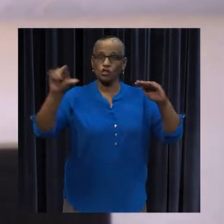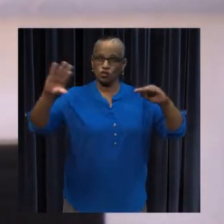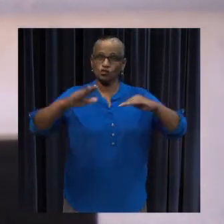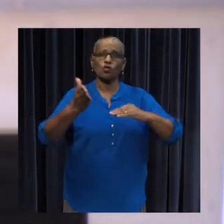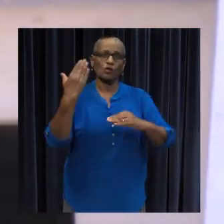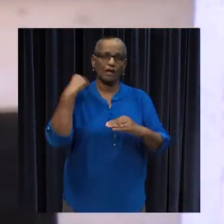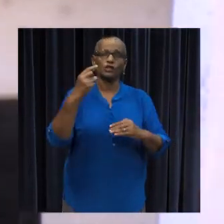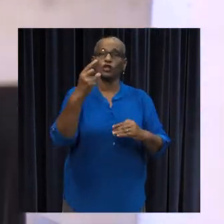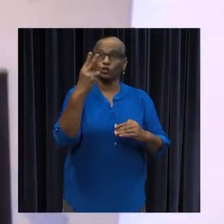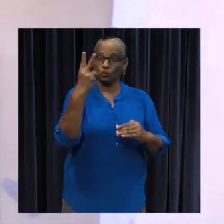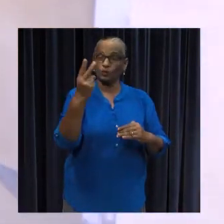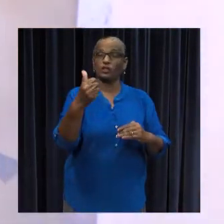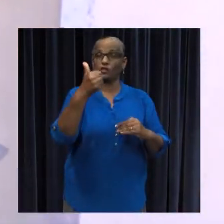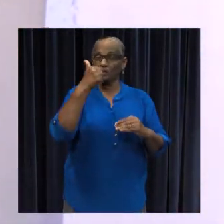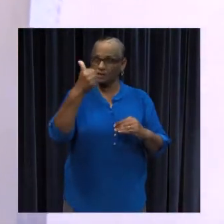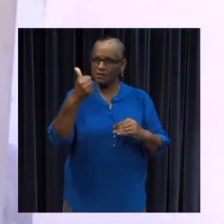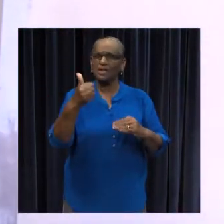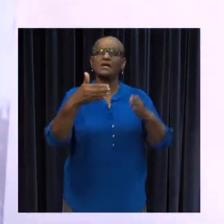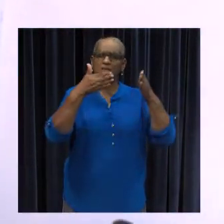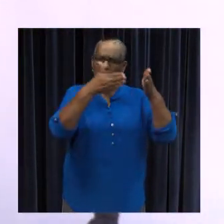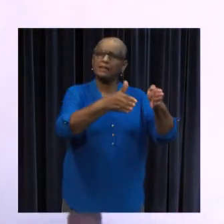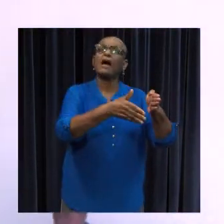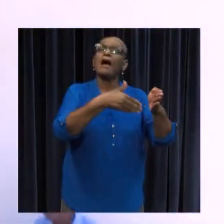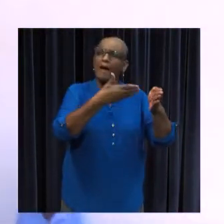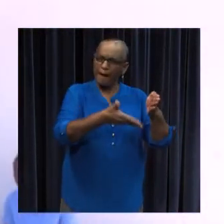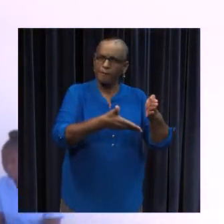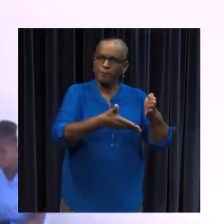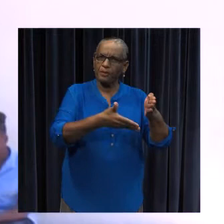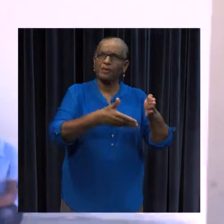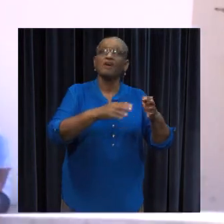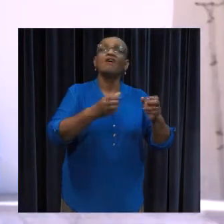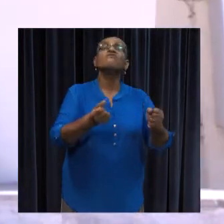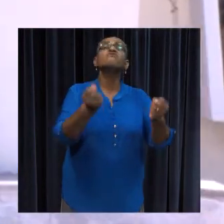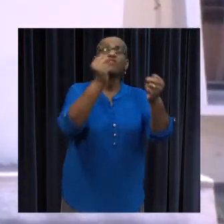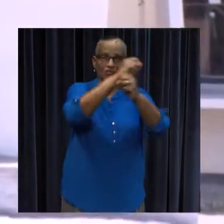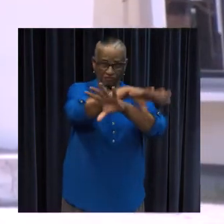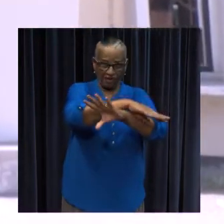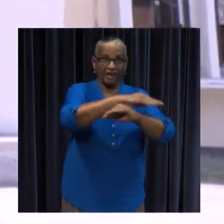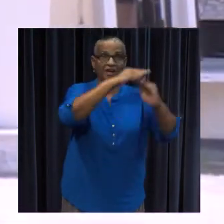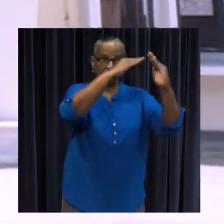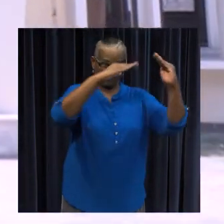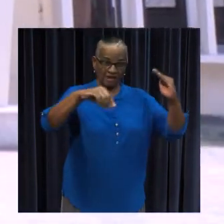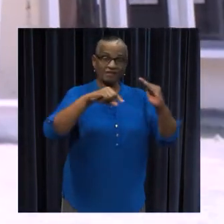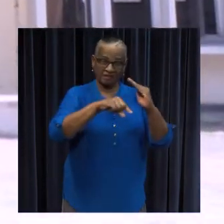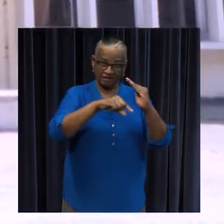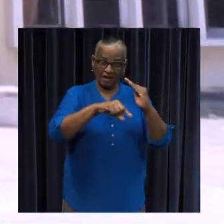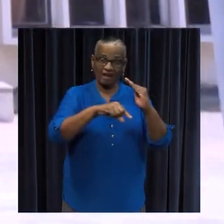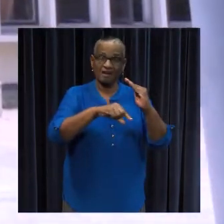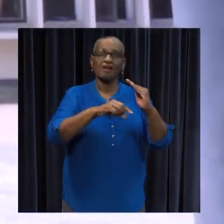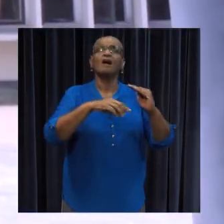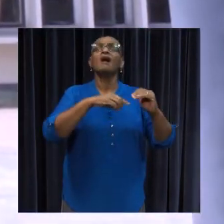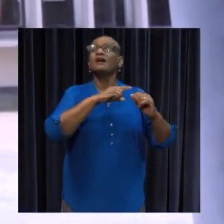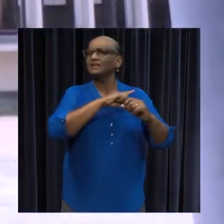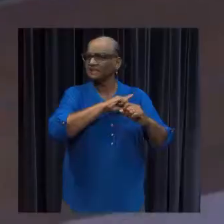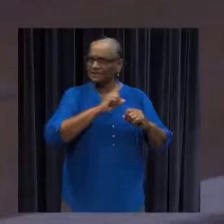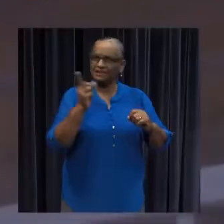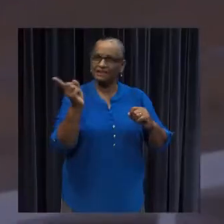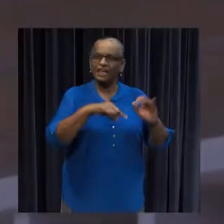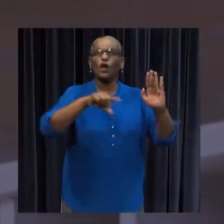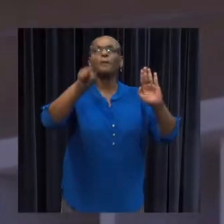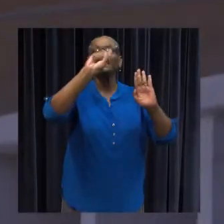The problem of the asbestos plates of the St. Louis School was brought under the attention of the management